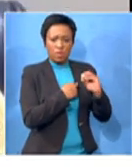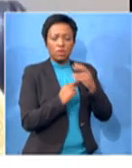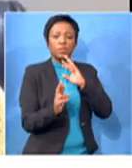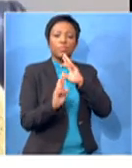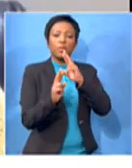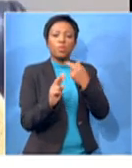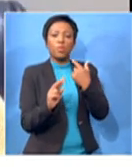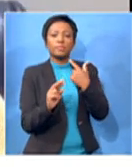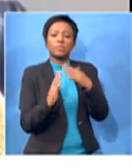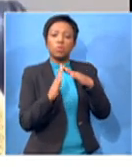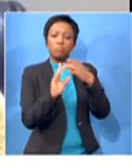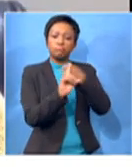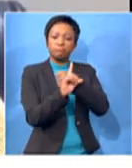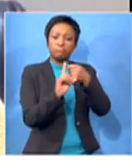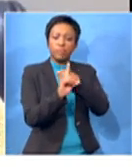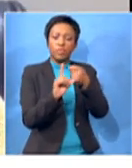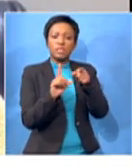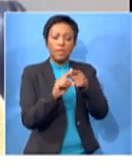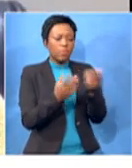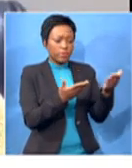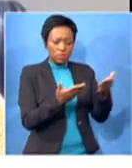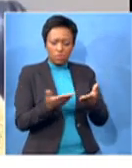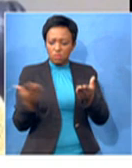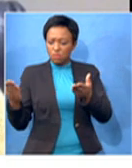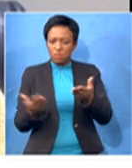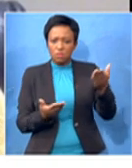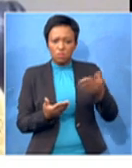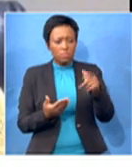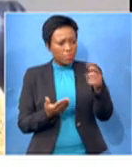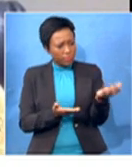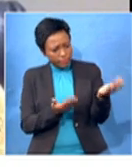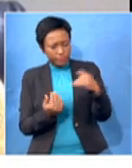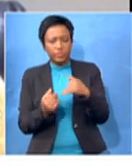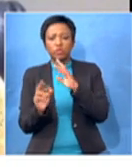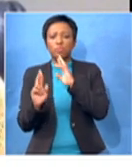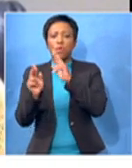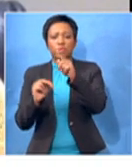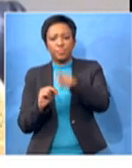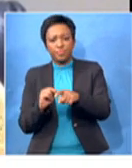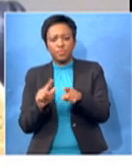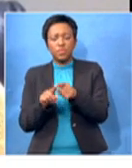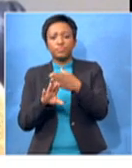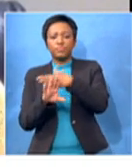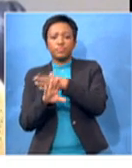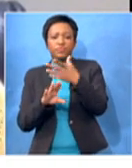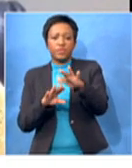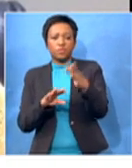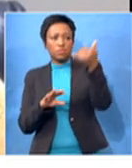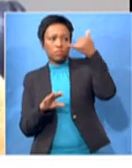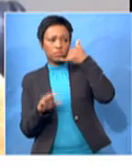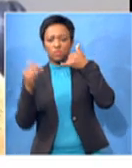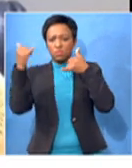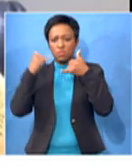the space for people to do so. That when you get, and we have seen it, we receive calls of people who tell us